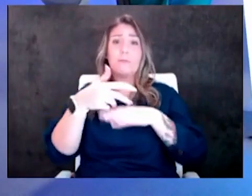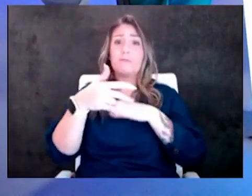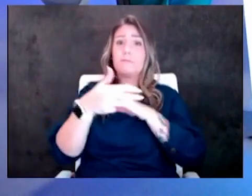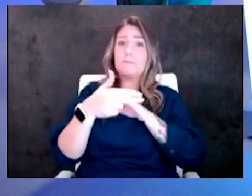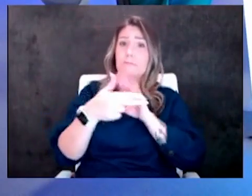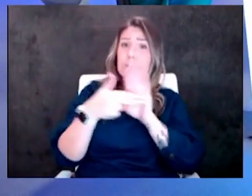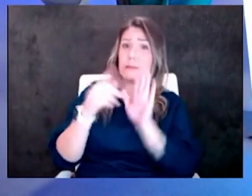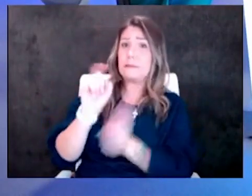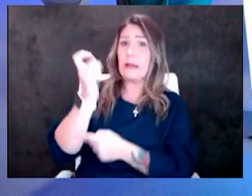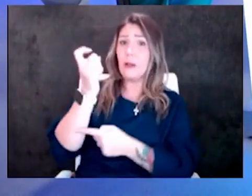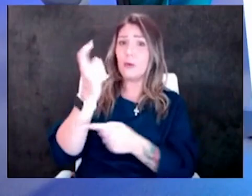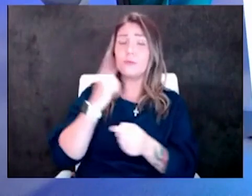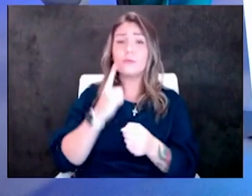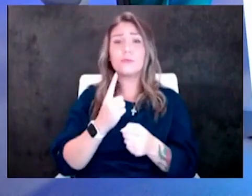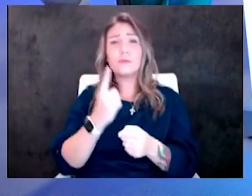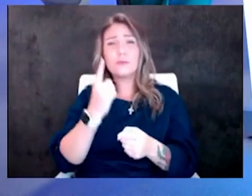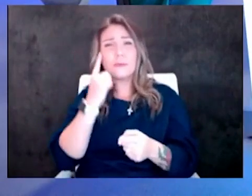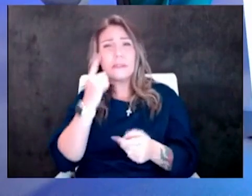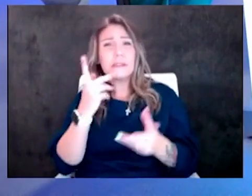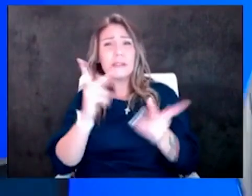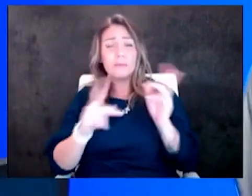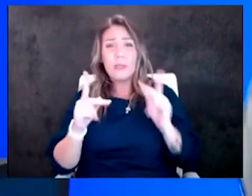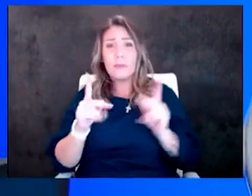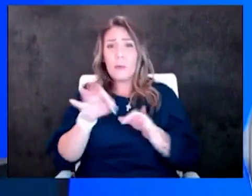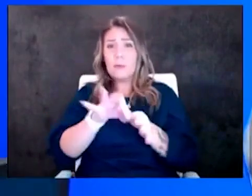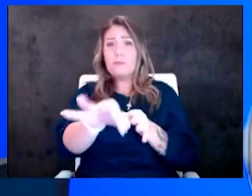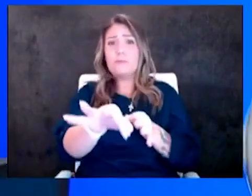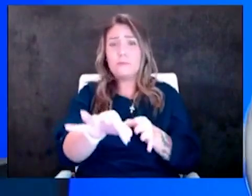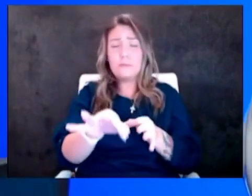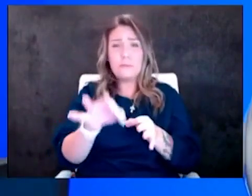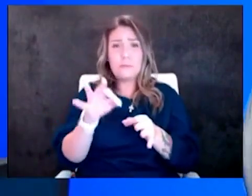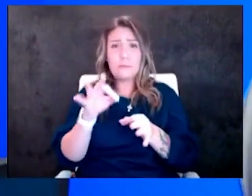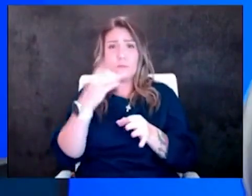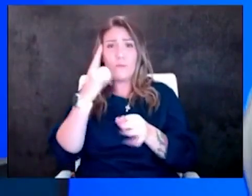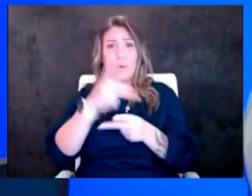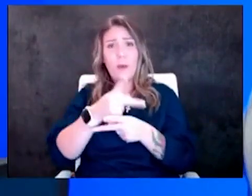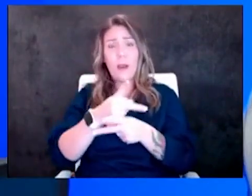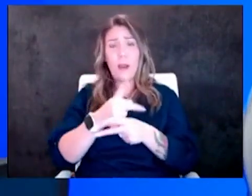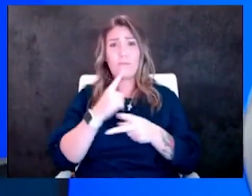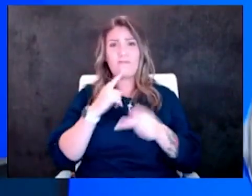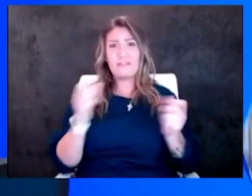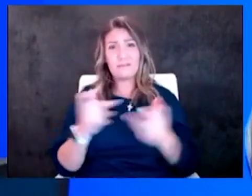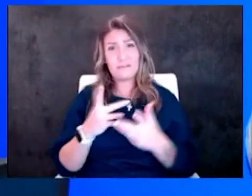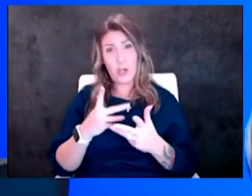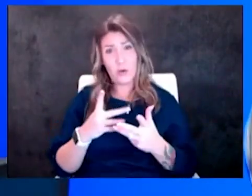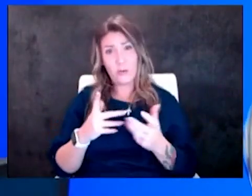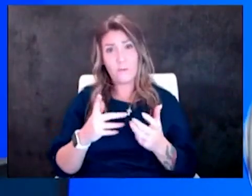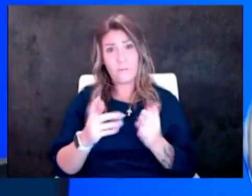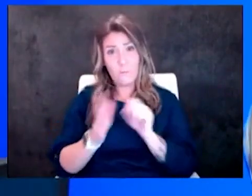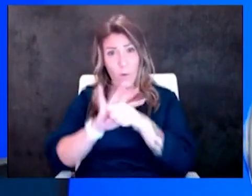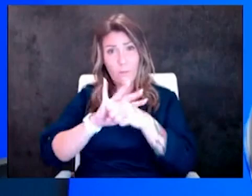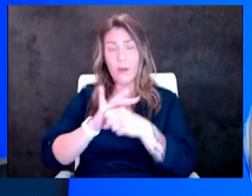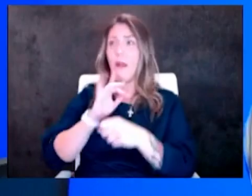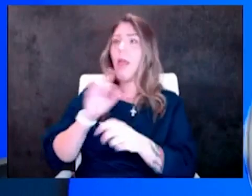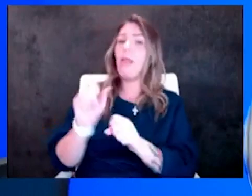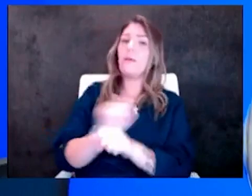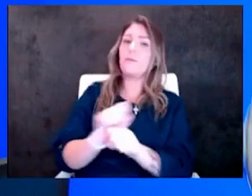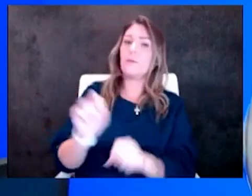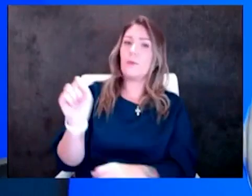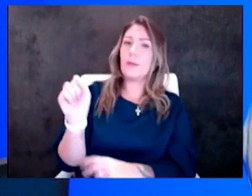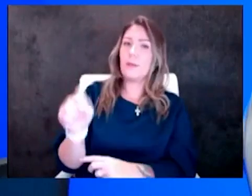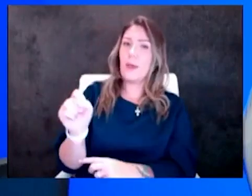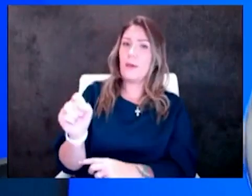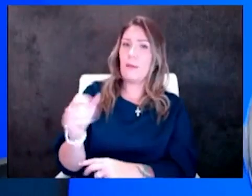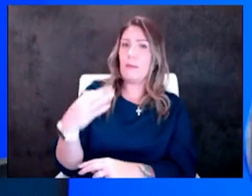delaying coming to care because they were afraid of COVID? Absolutely, that's the case. I think we see that in our elective practices,